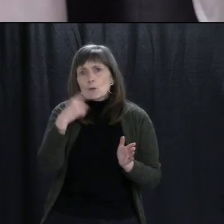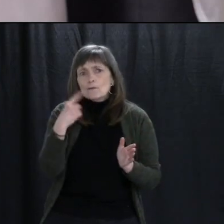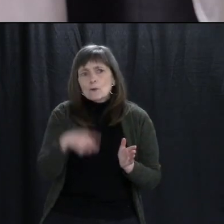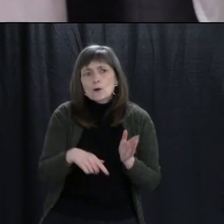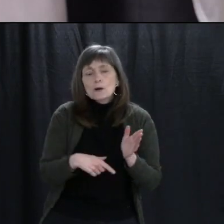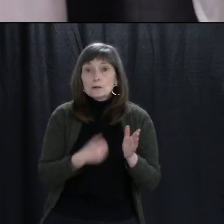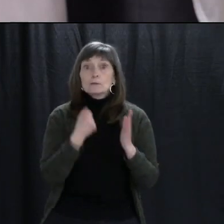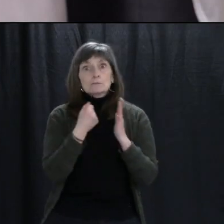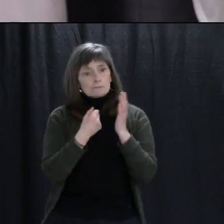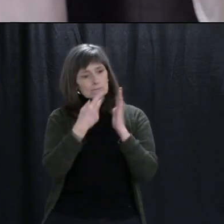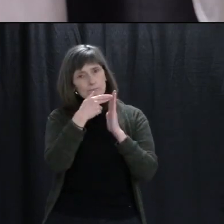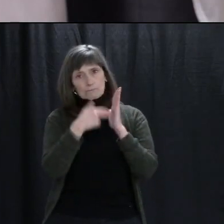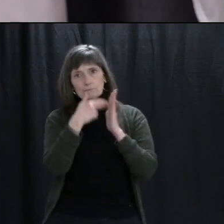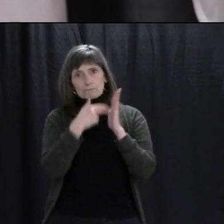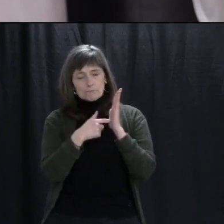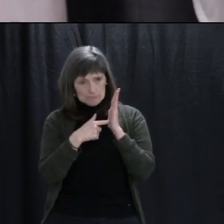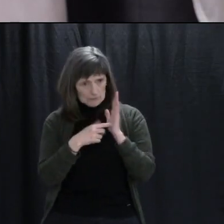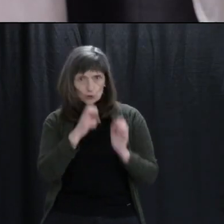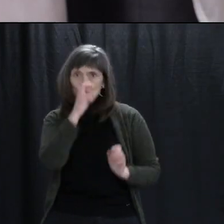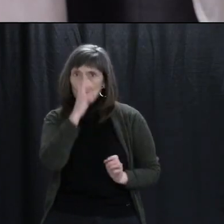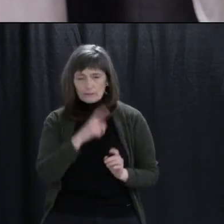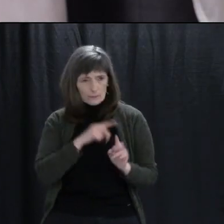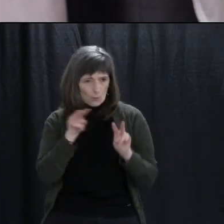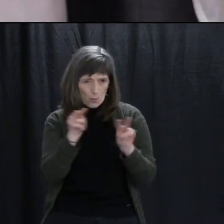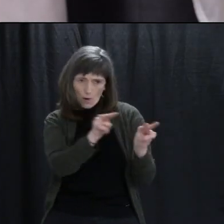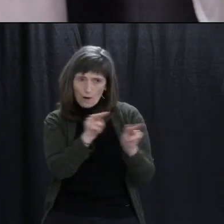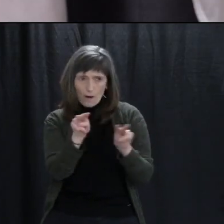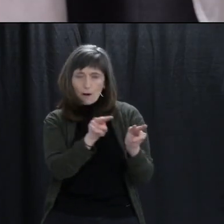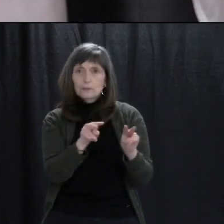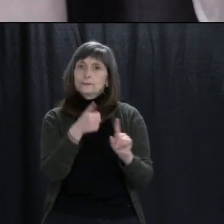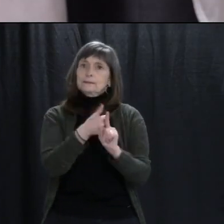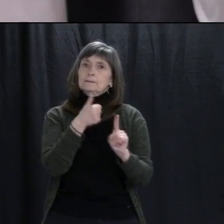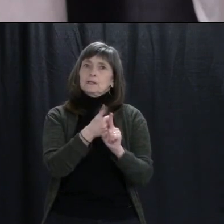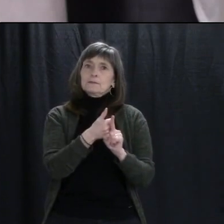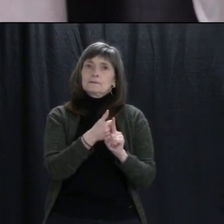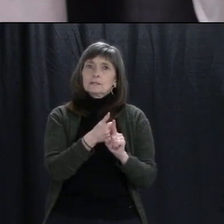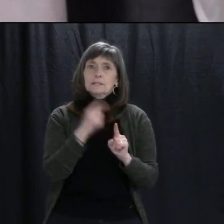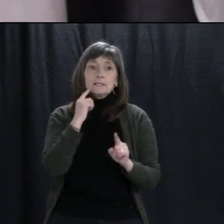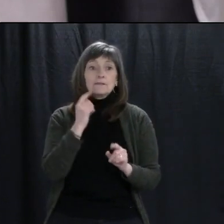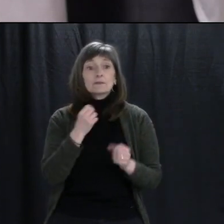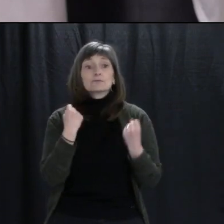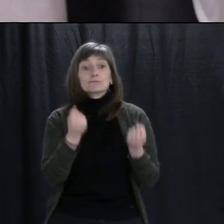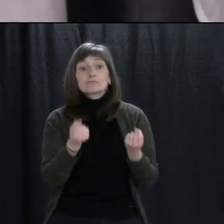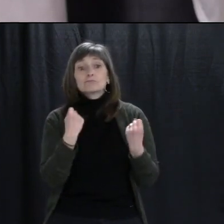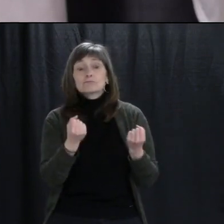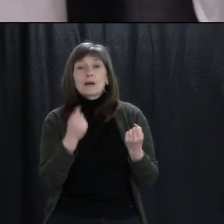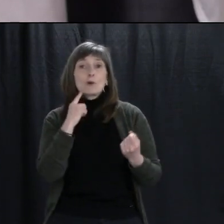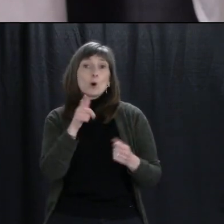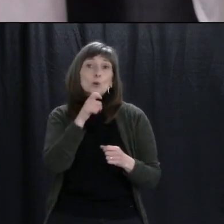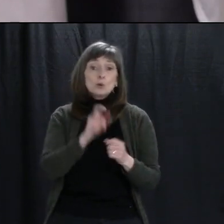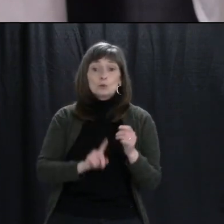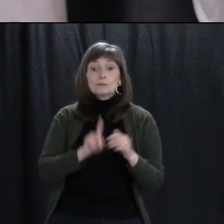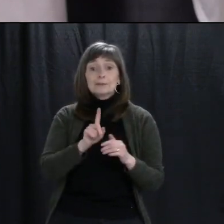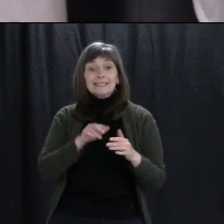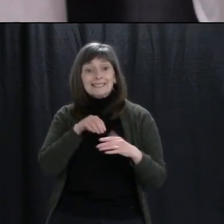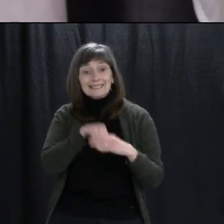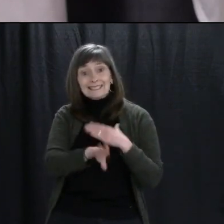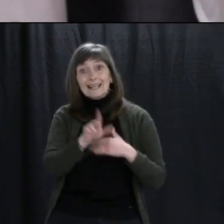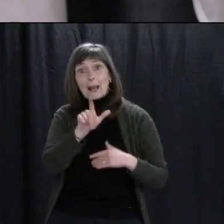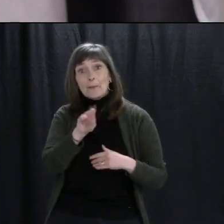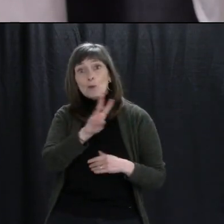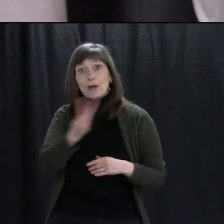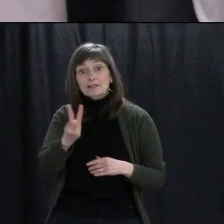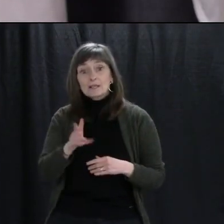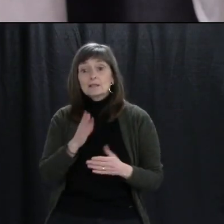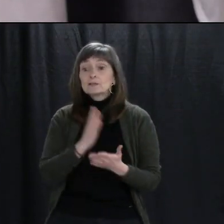the guidelines that the Chief Medical Officer has put in place, and they're setting up their own checkpoints, handing out this information as you enter Lab West. The whole